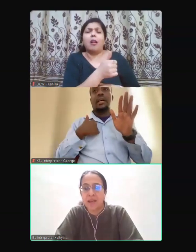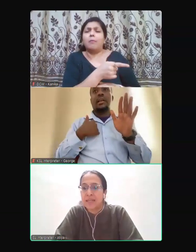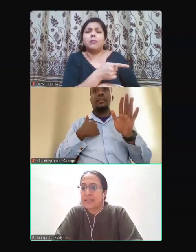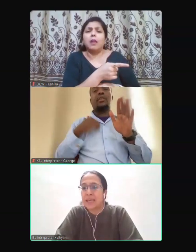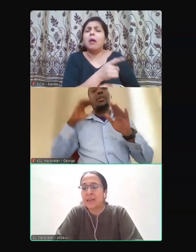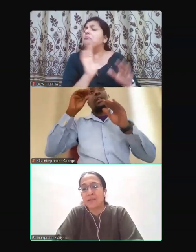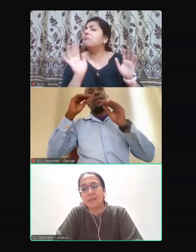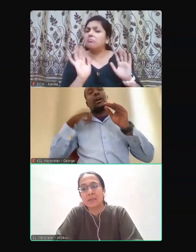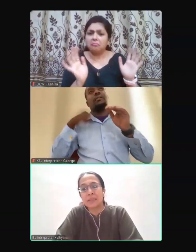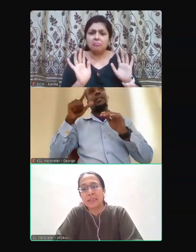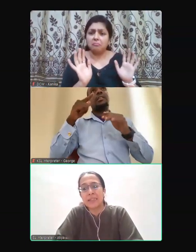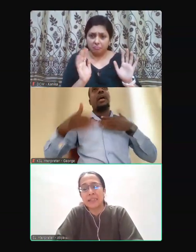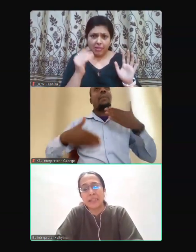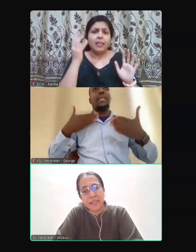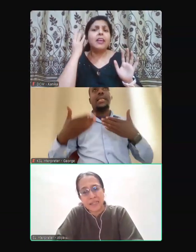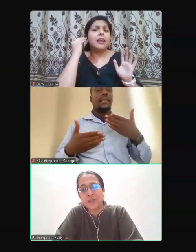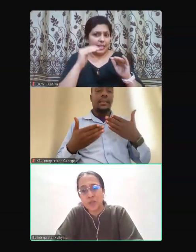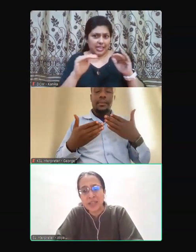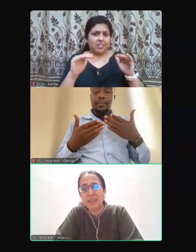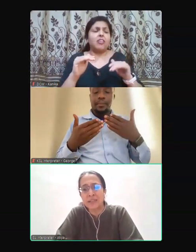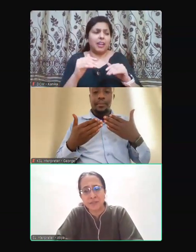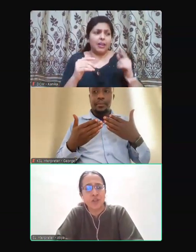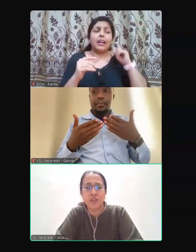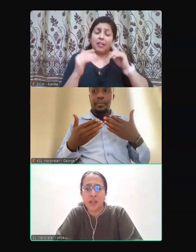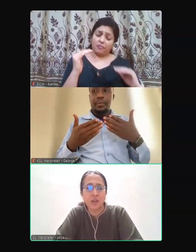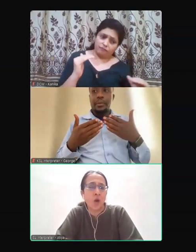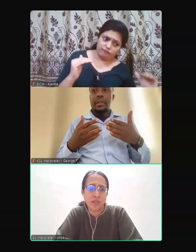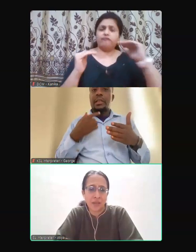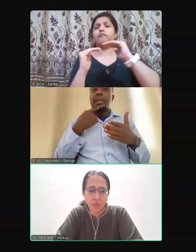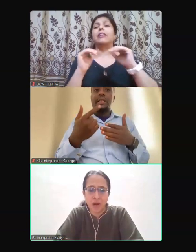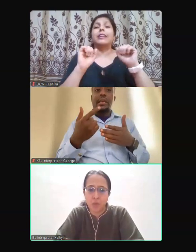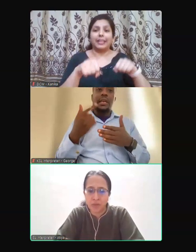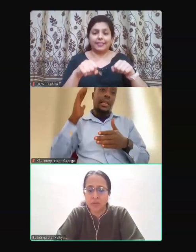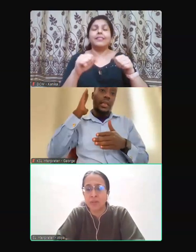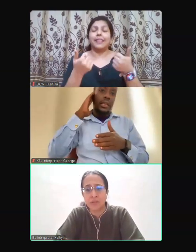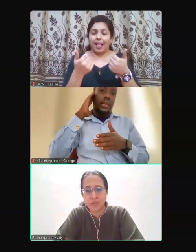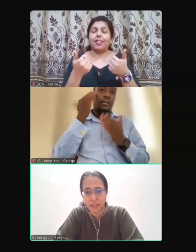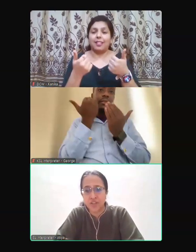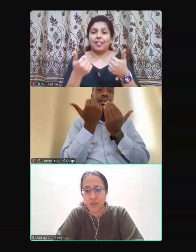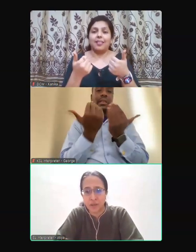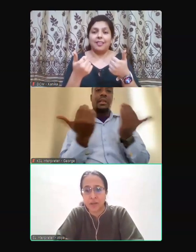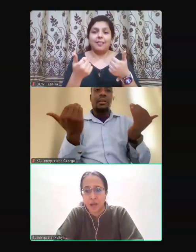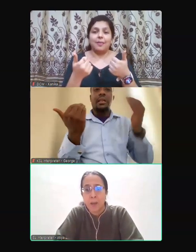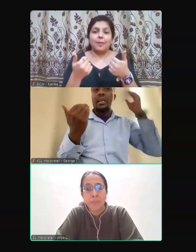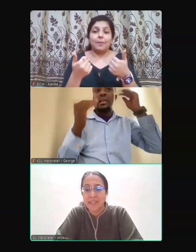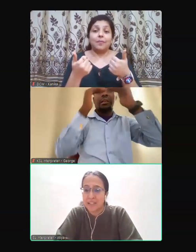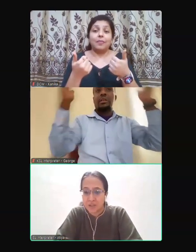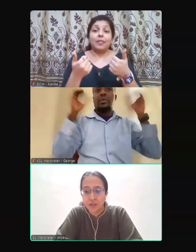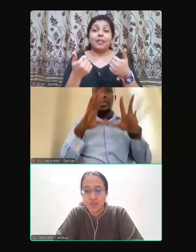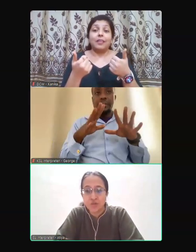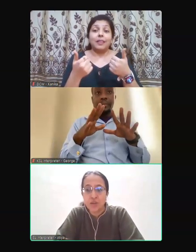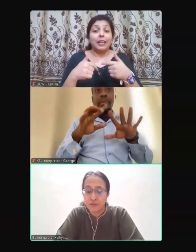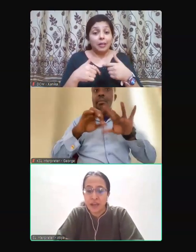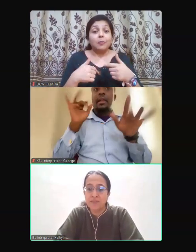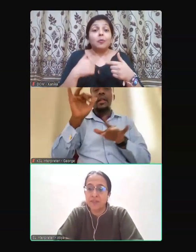habit. They tend to say that deaf children are not at par with hearing children. But that is